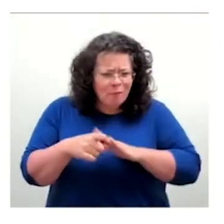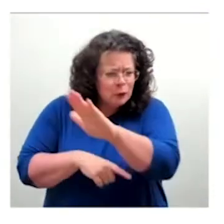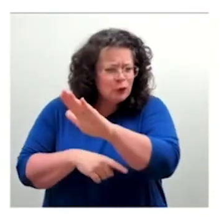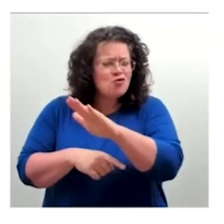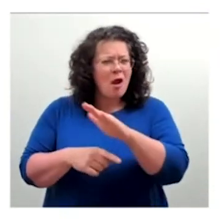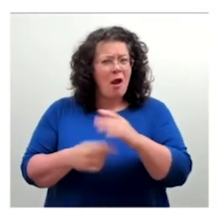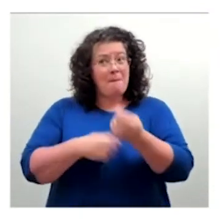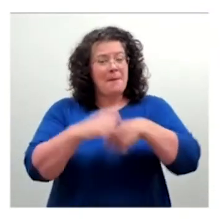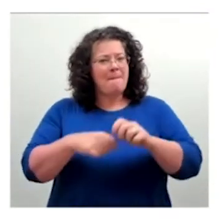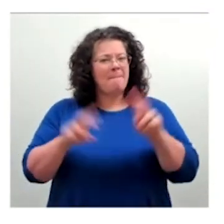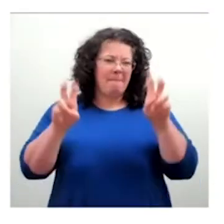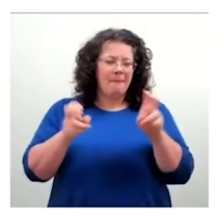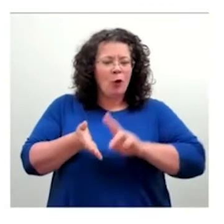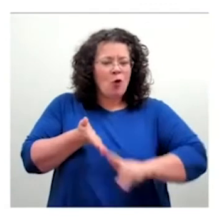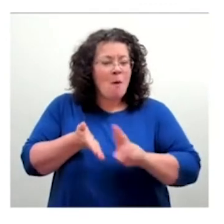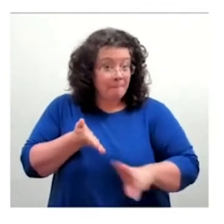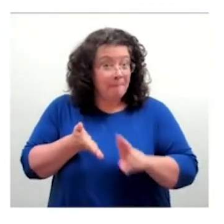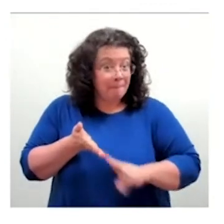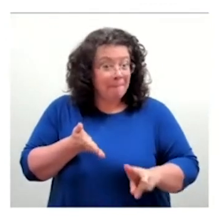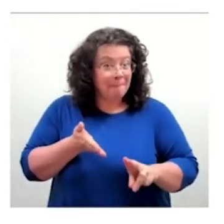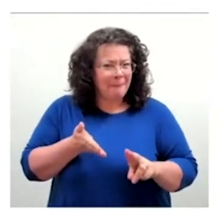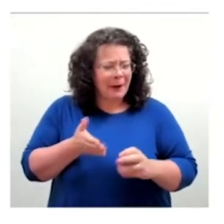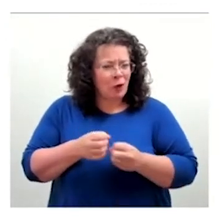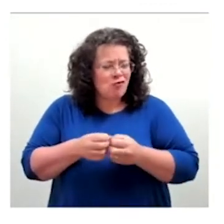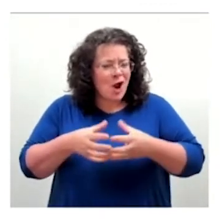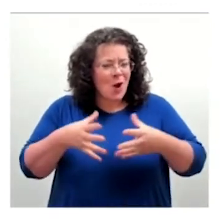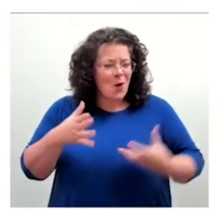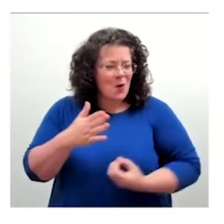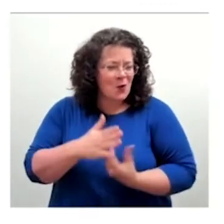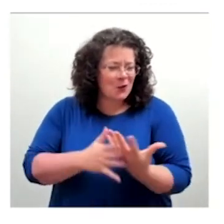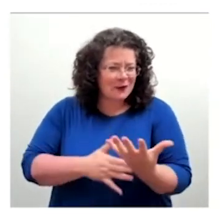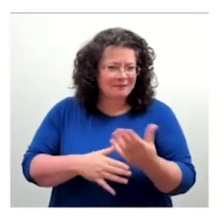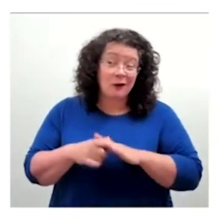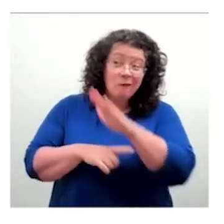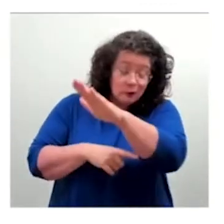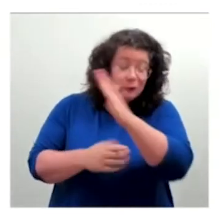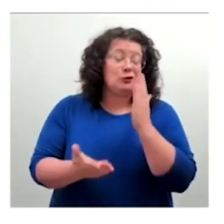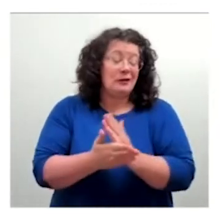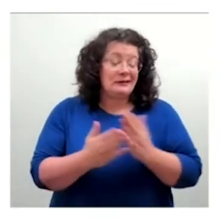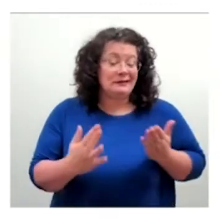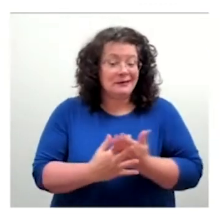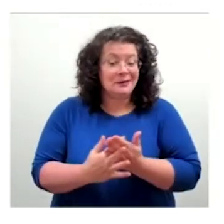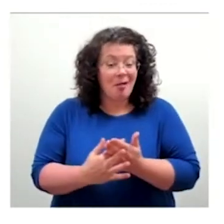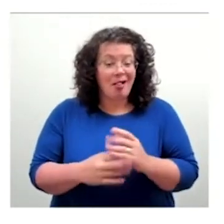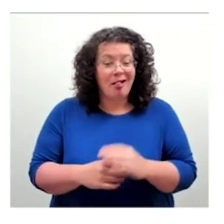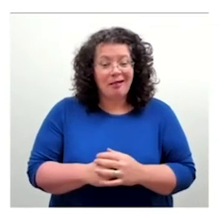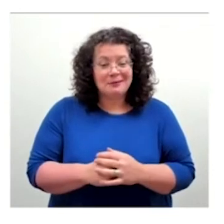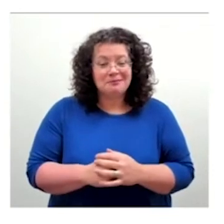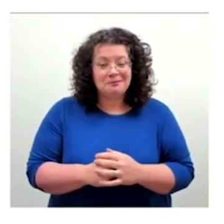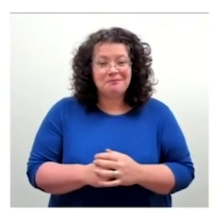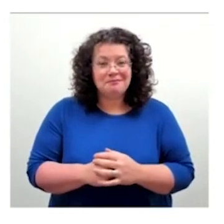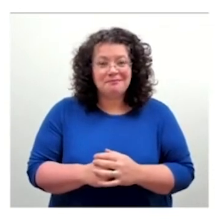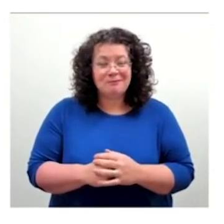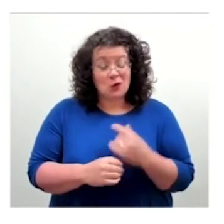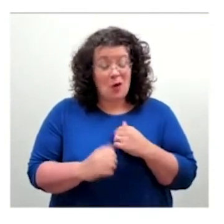The future is accessible. I tend to agree with that statement. So with that, I will stop talking to myself on this camera, and I will